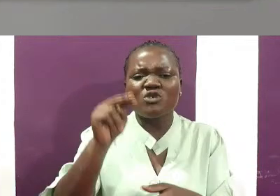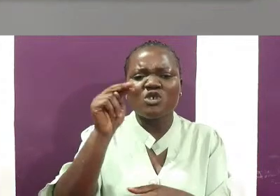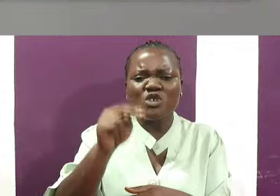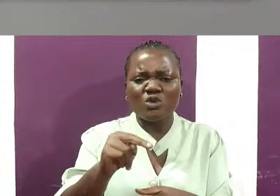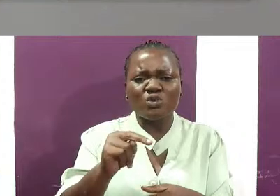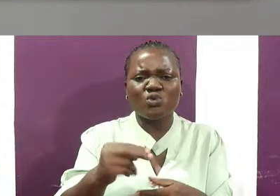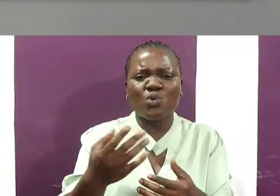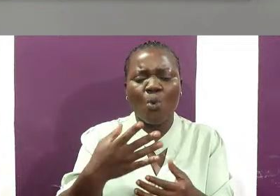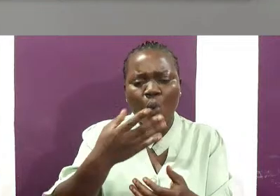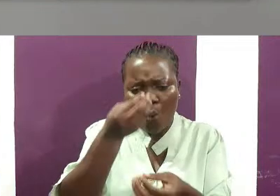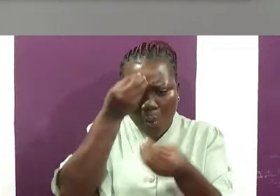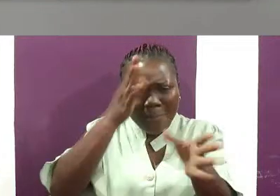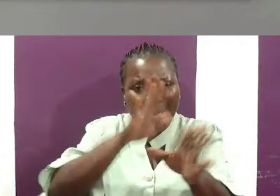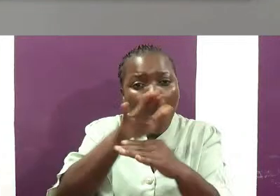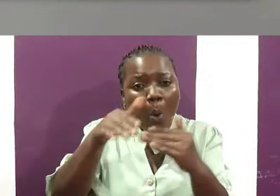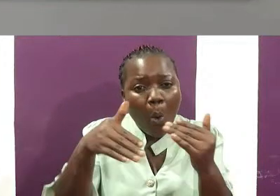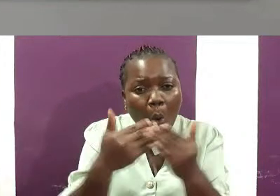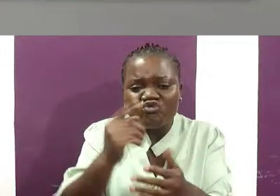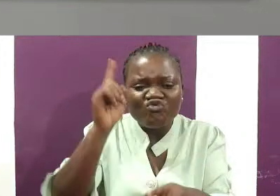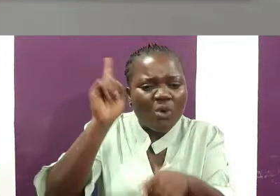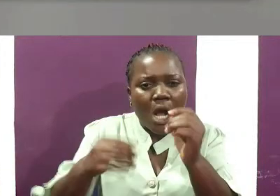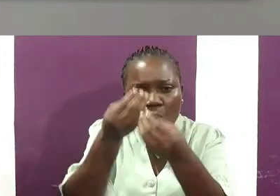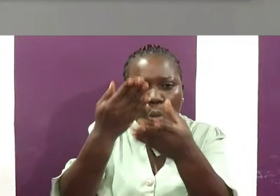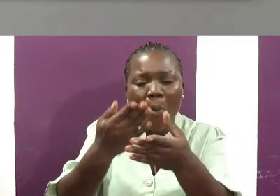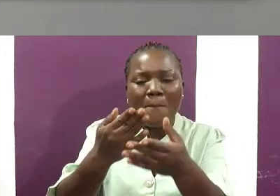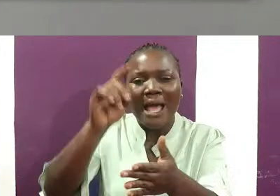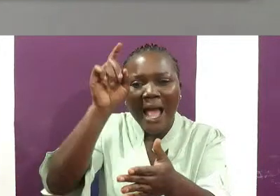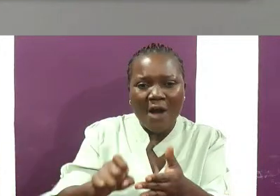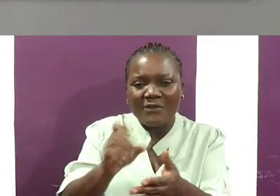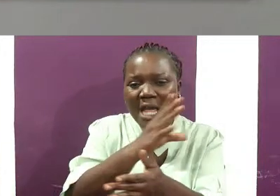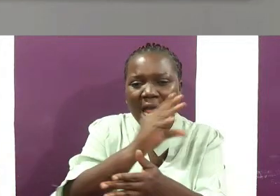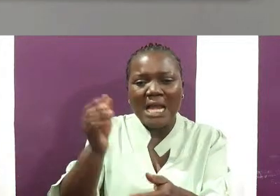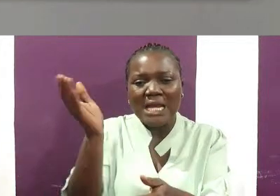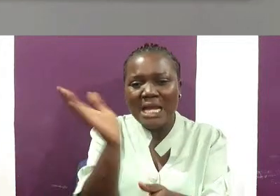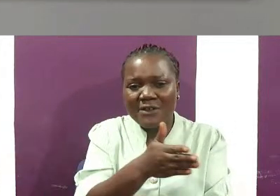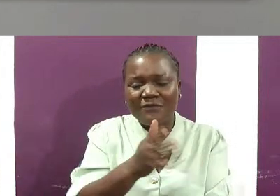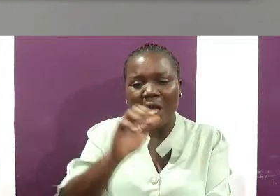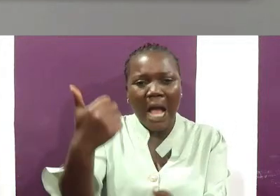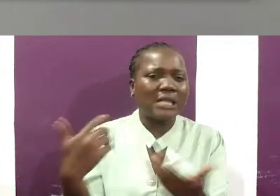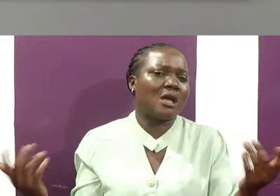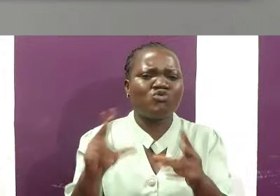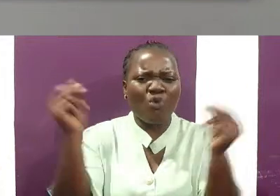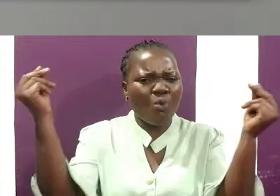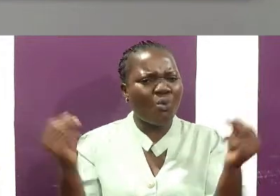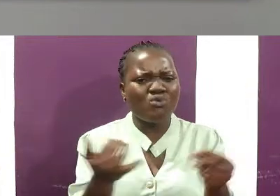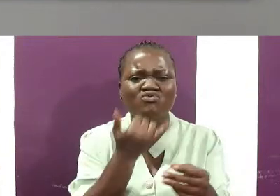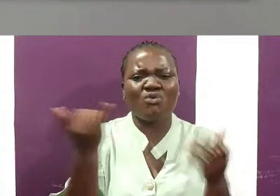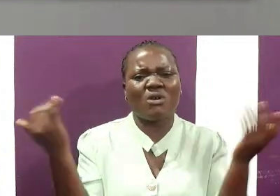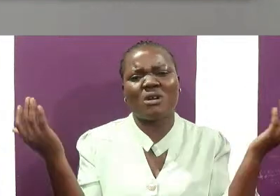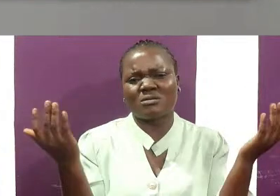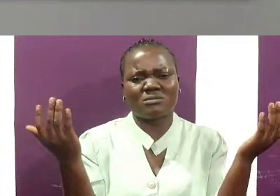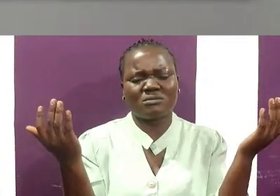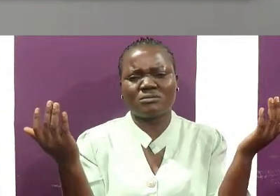You know as well as I do that picking and choosing from the old law just doesn't work.